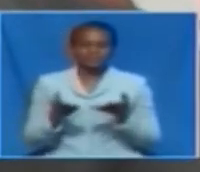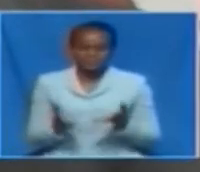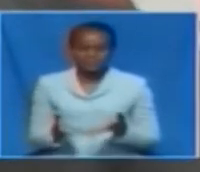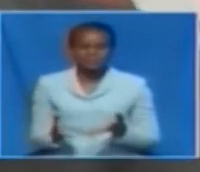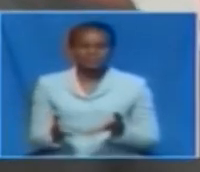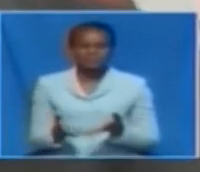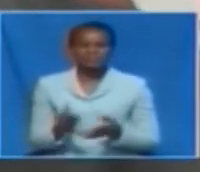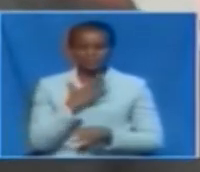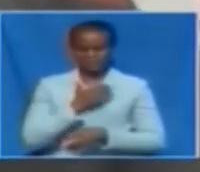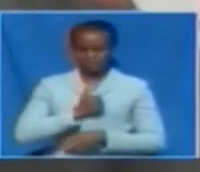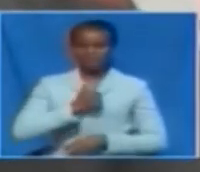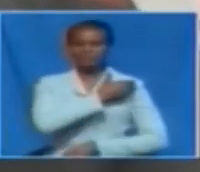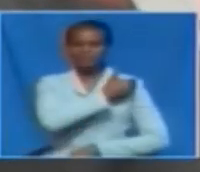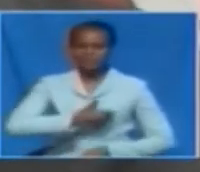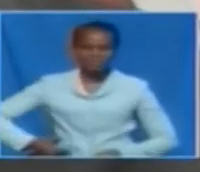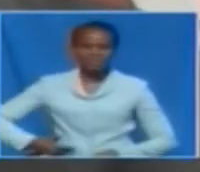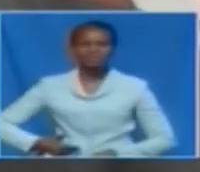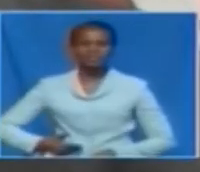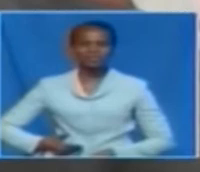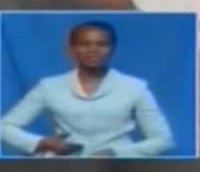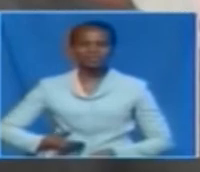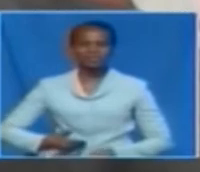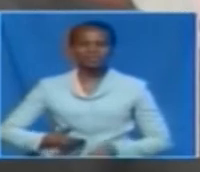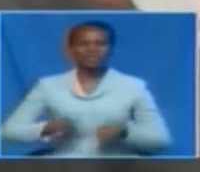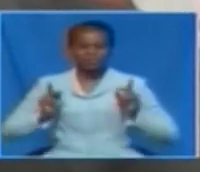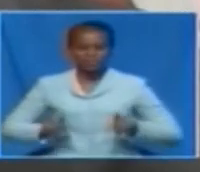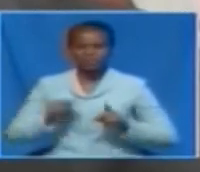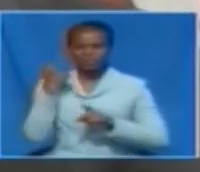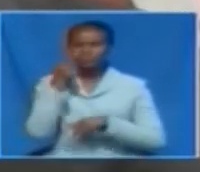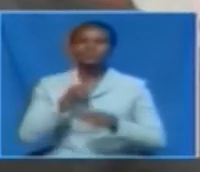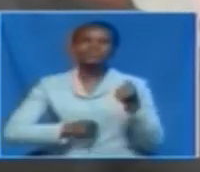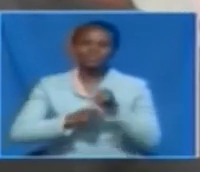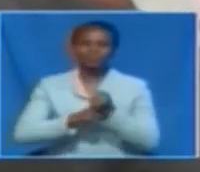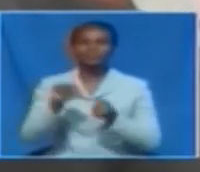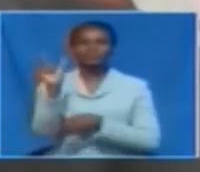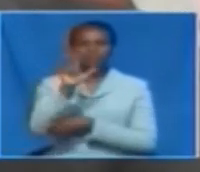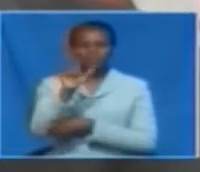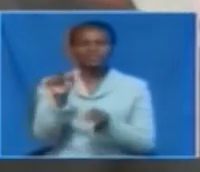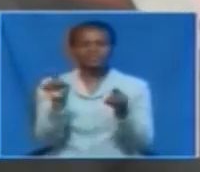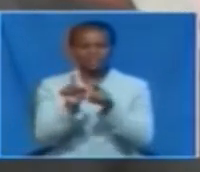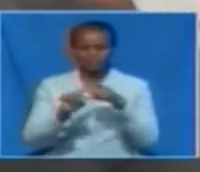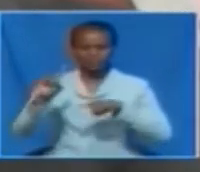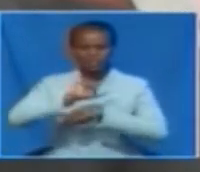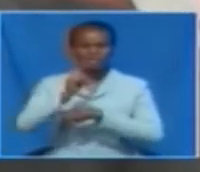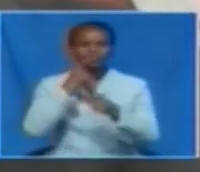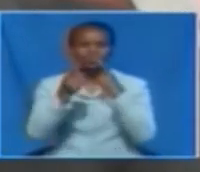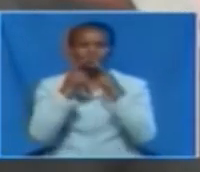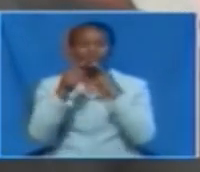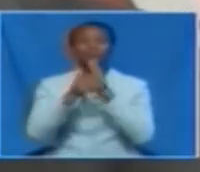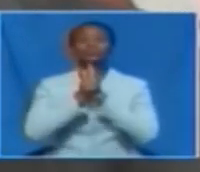most committed funders to MMD. And even if you came today and spoke to our